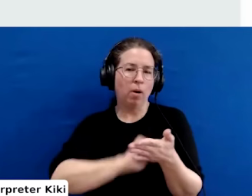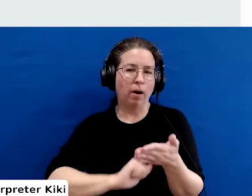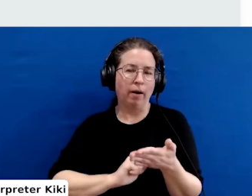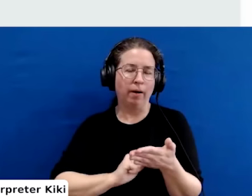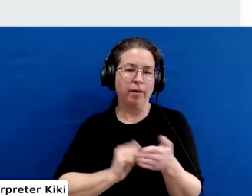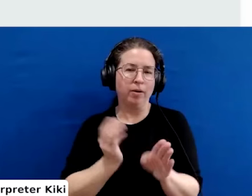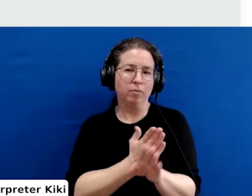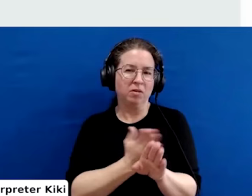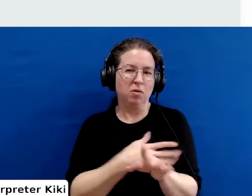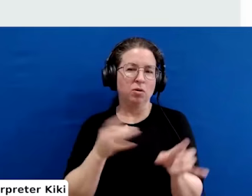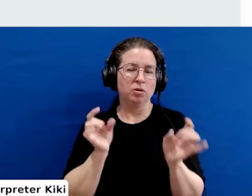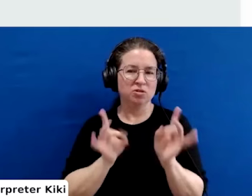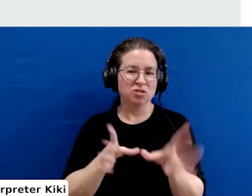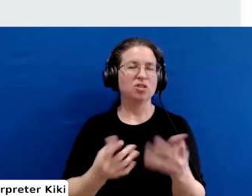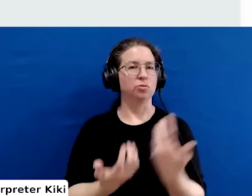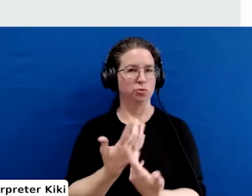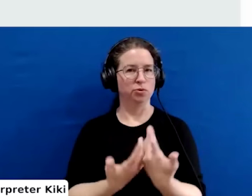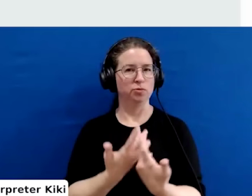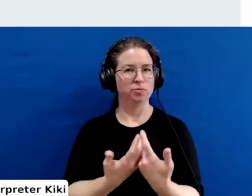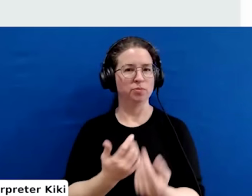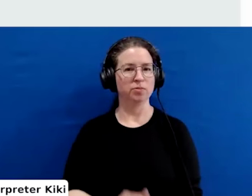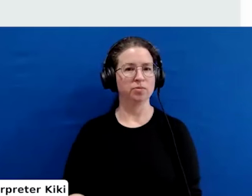occur as you head into university.